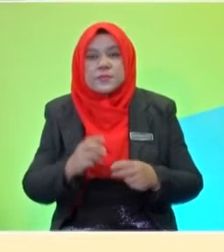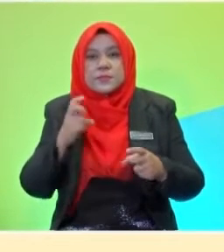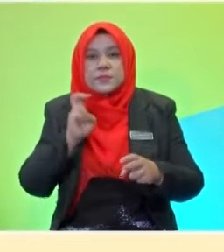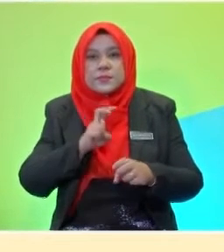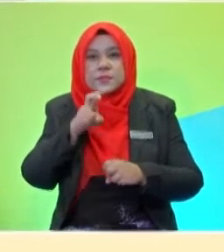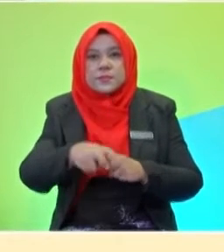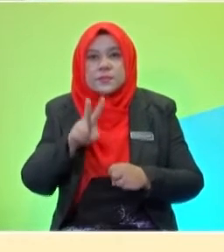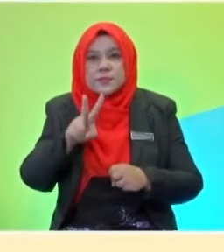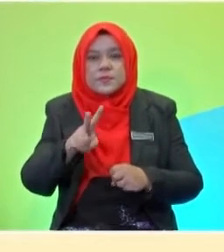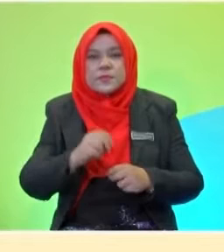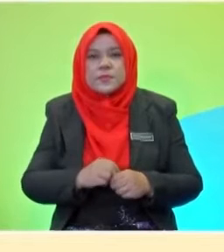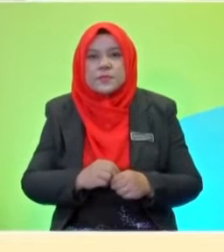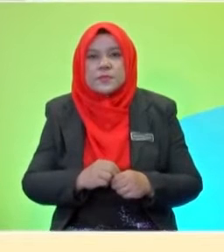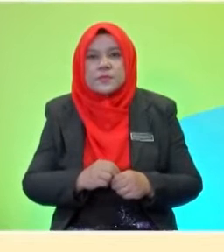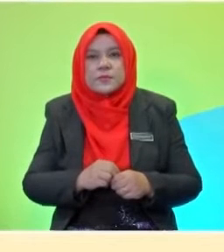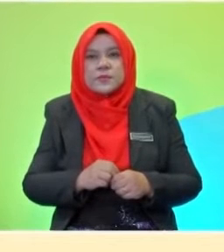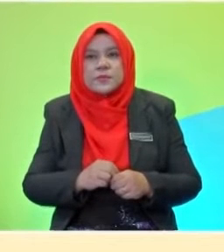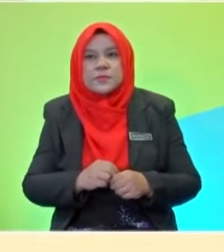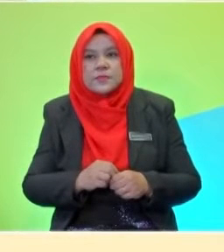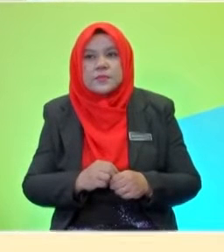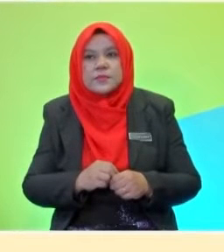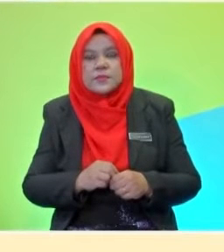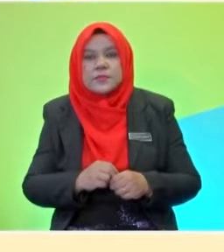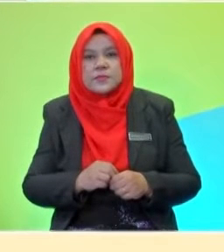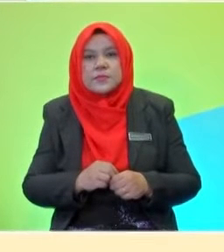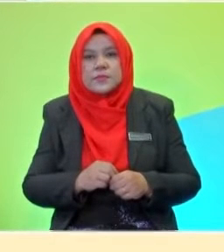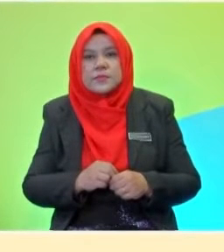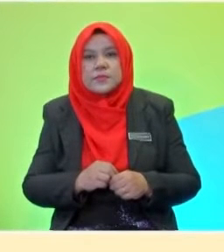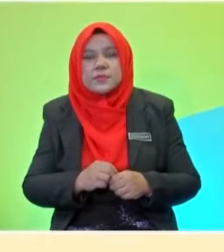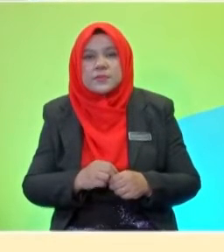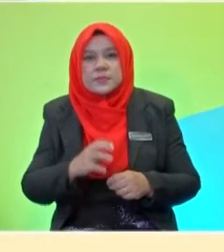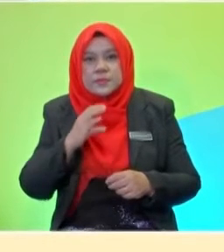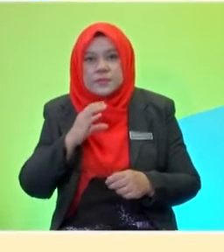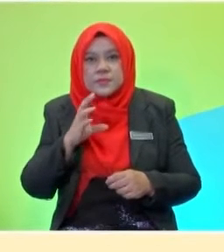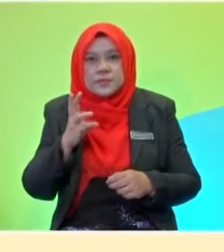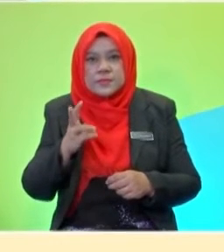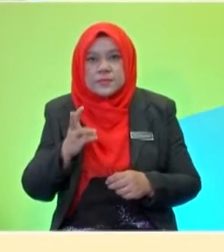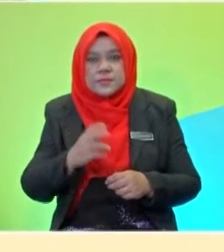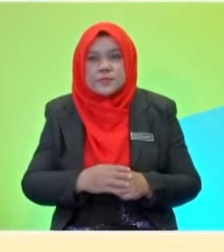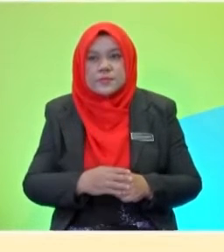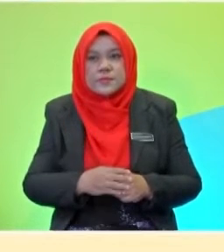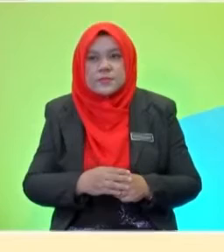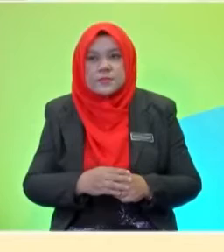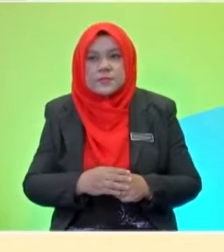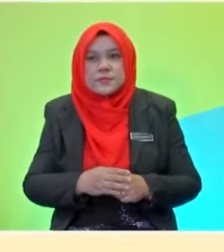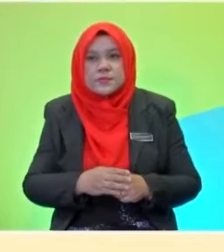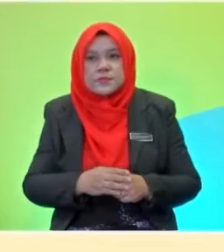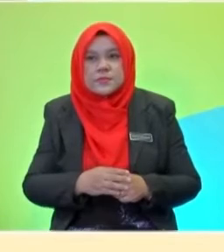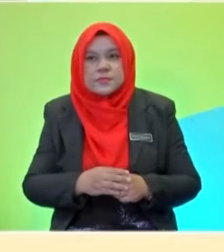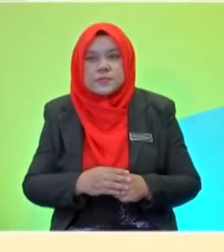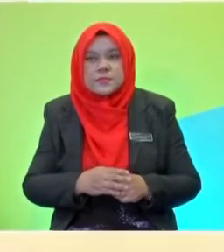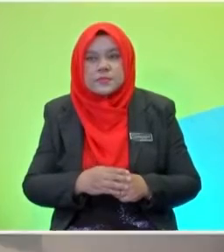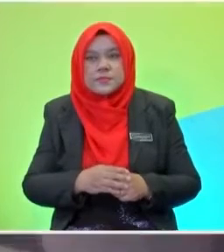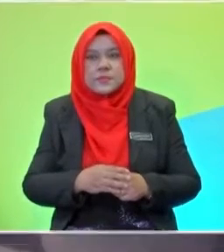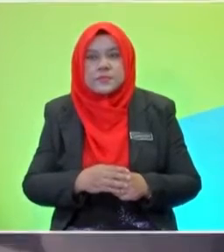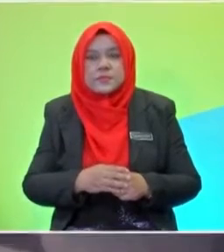with 2. So the answer is 16. So let's check our answer to see if it's right or wrong. So 16 divided by 8 equals 2. So the answer very is right. Good, Charu.